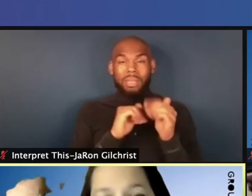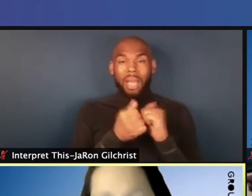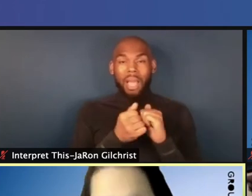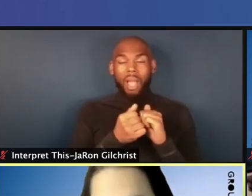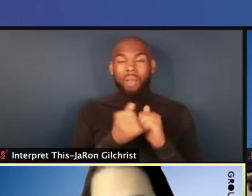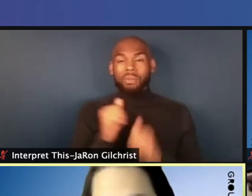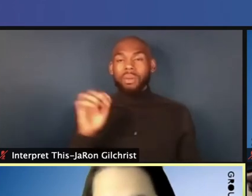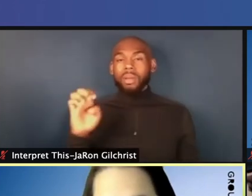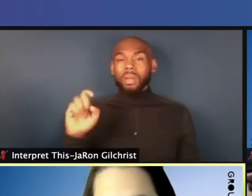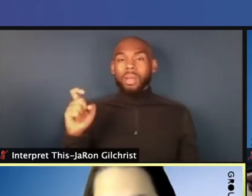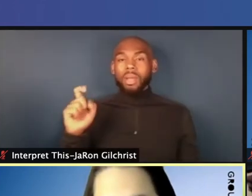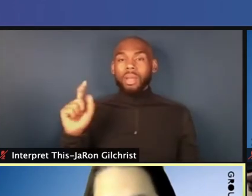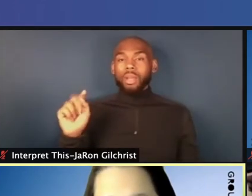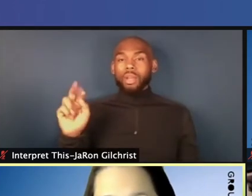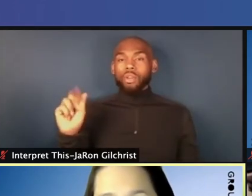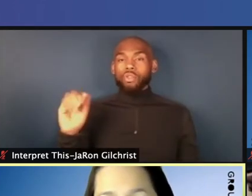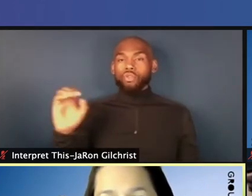a regenerative economy.